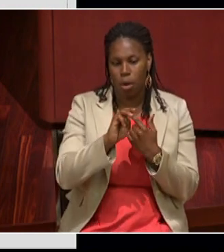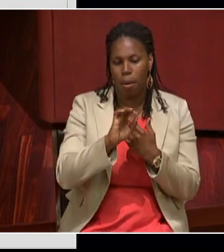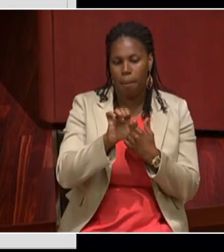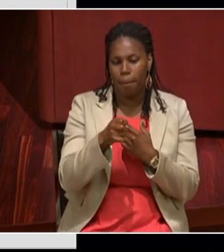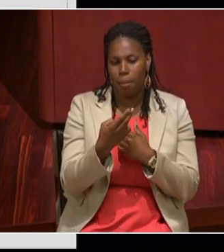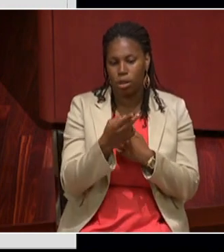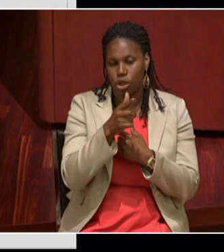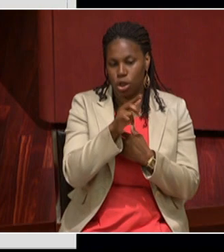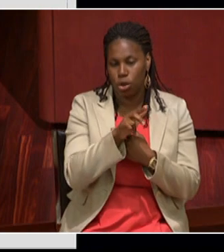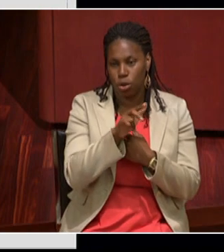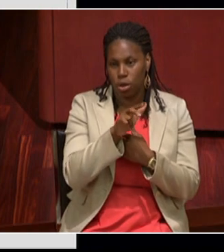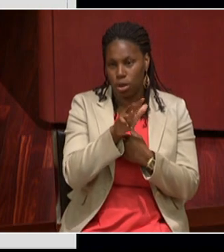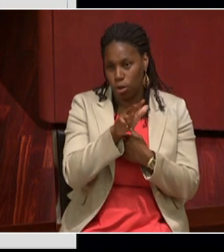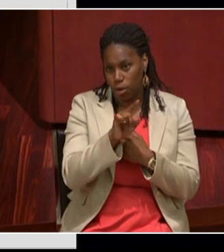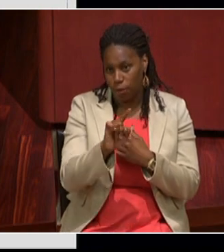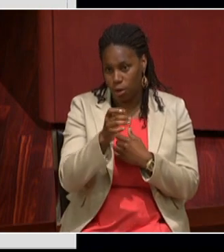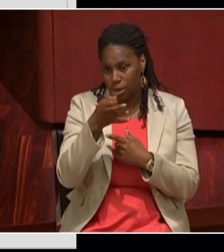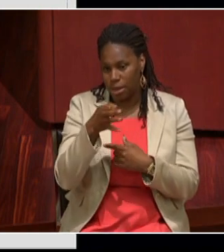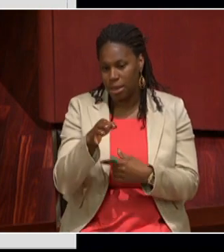31st, 1925.